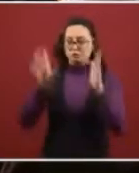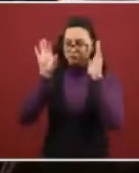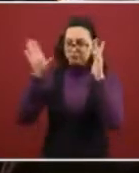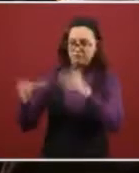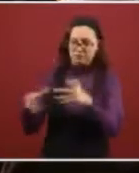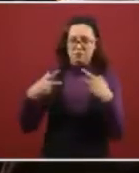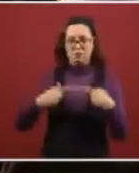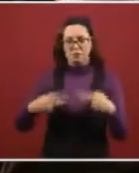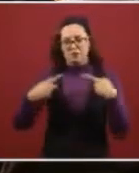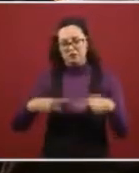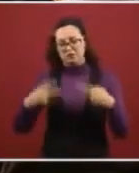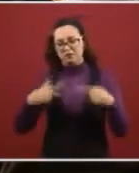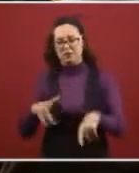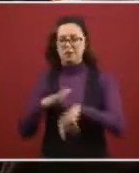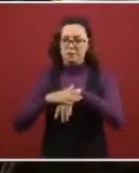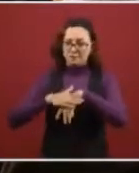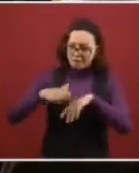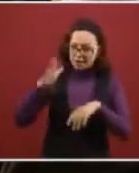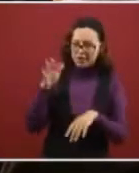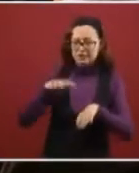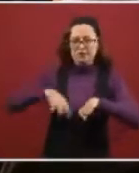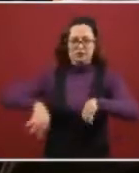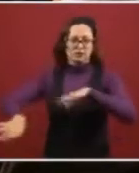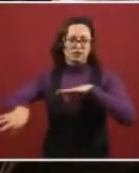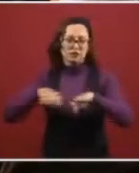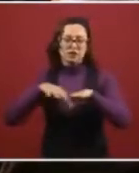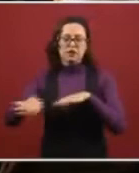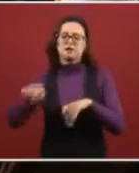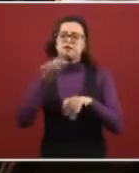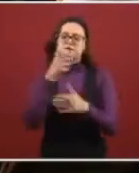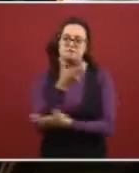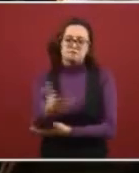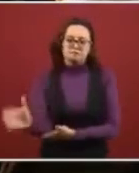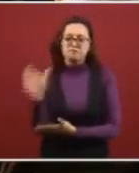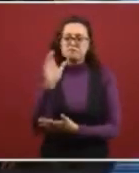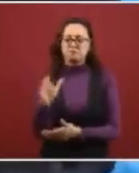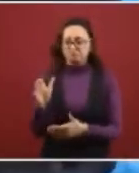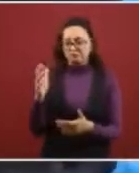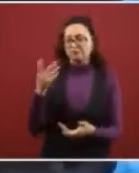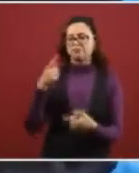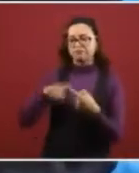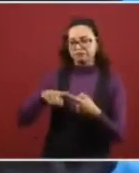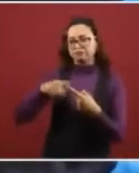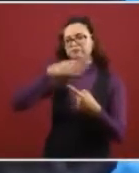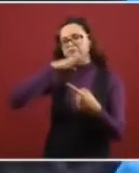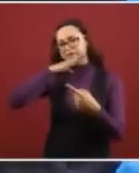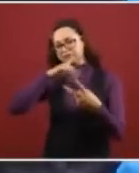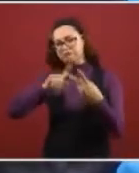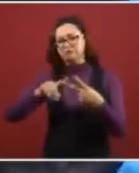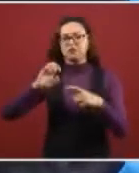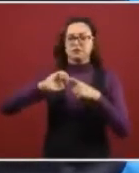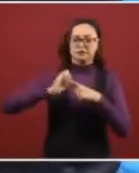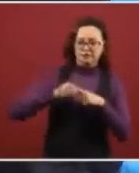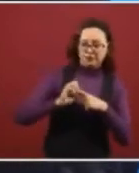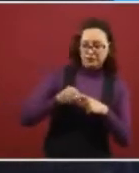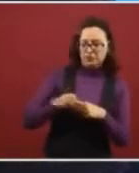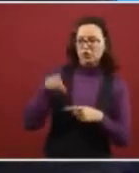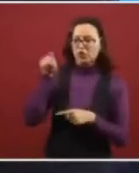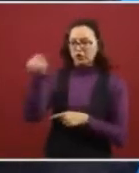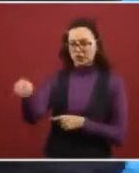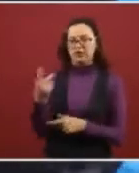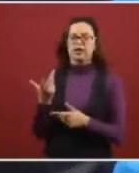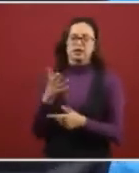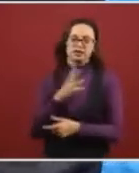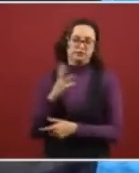where we can see the producers who are concentrated, and you can see that they clearly